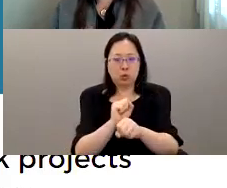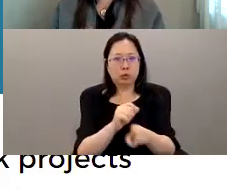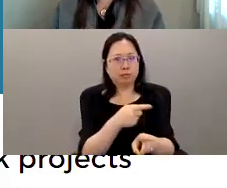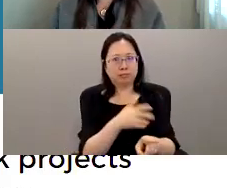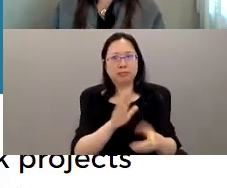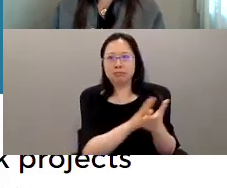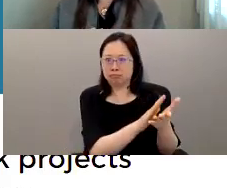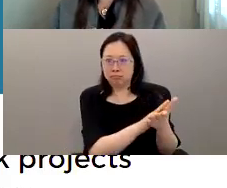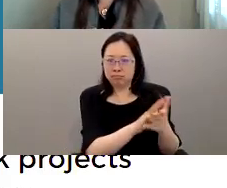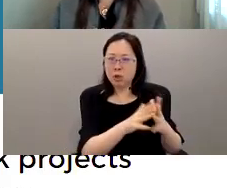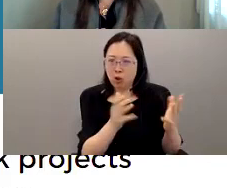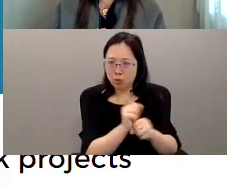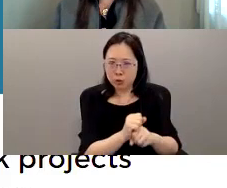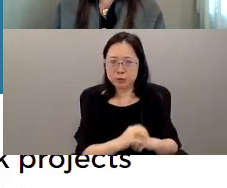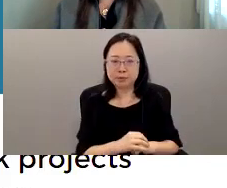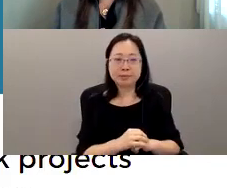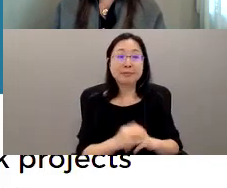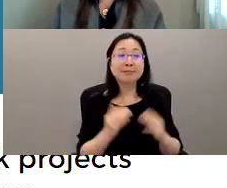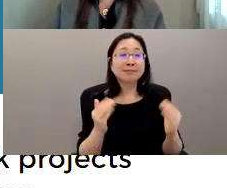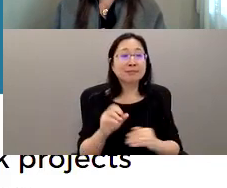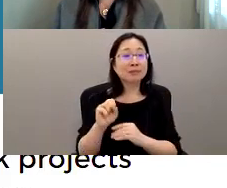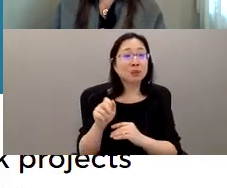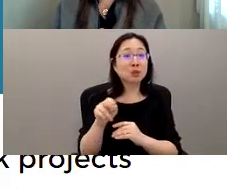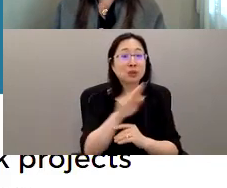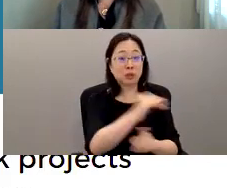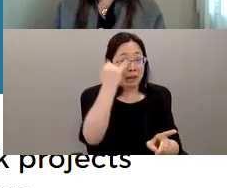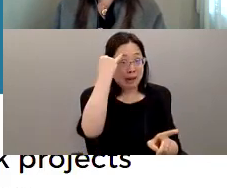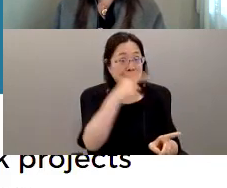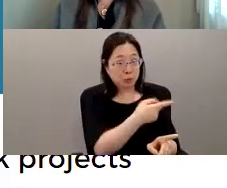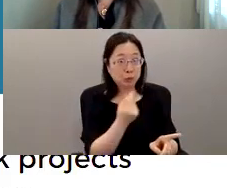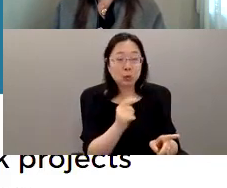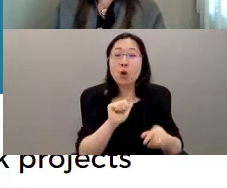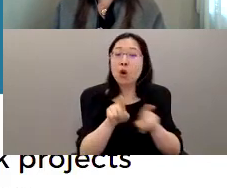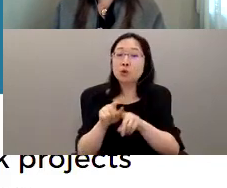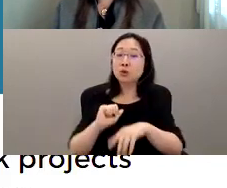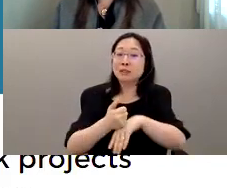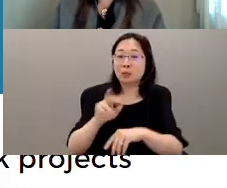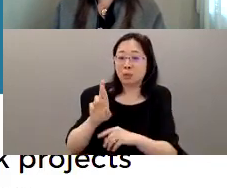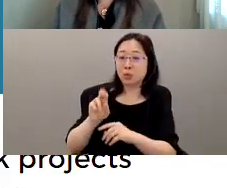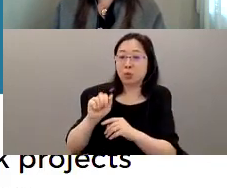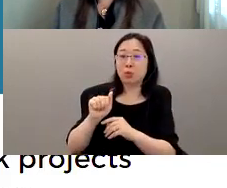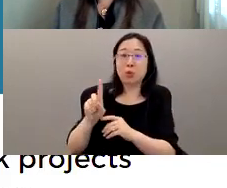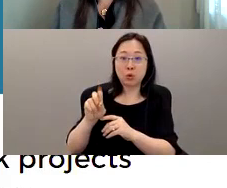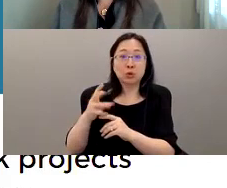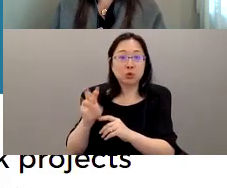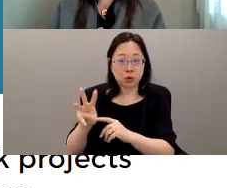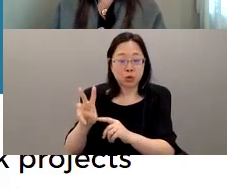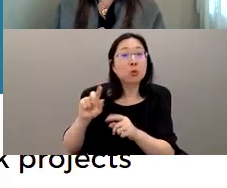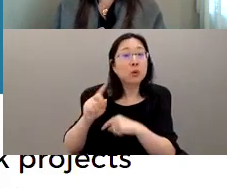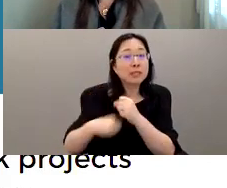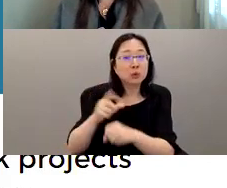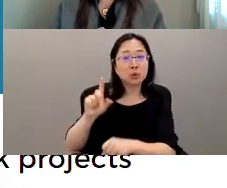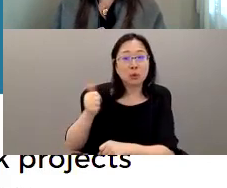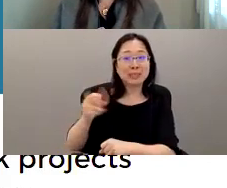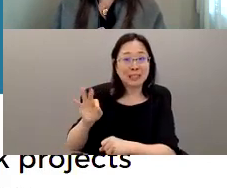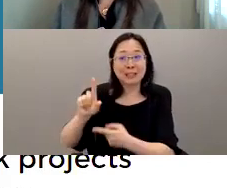she undertook. It was Susan's idea to create a roadshow in 2019, 2020 to